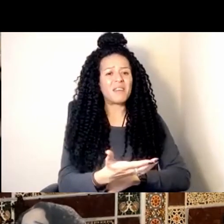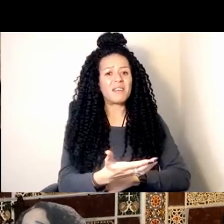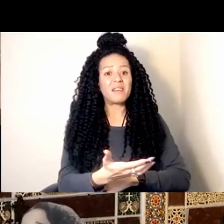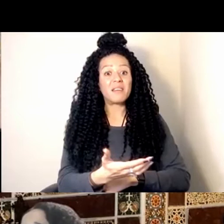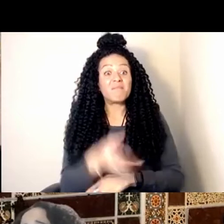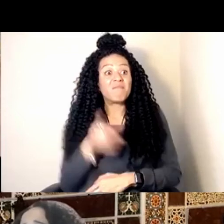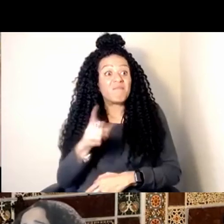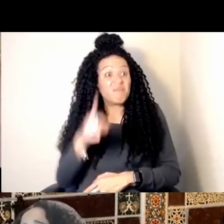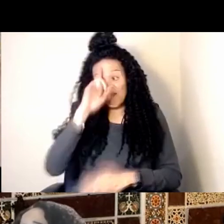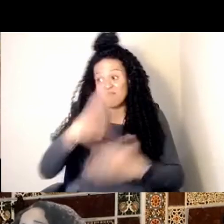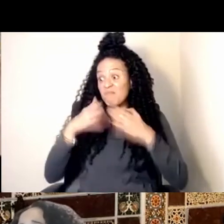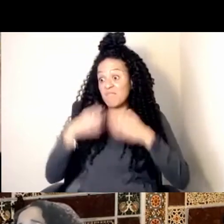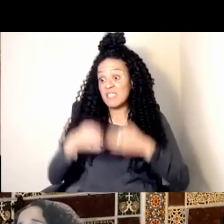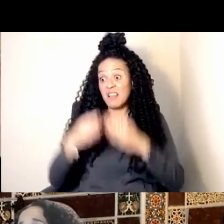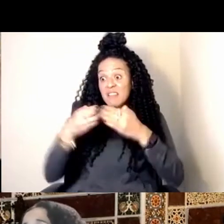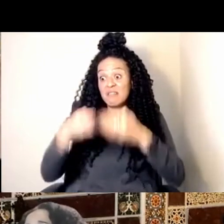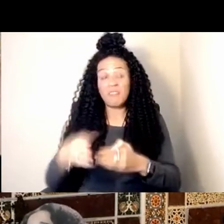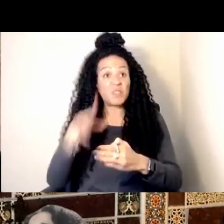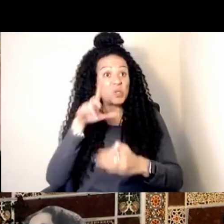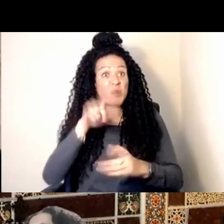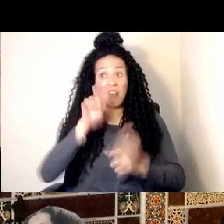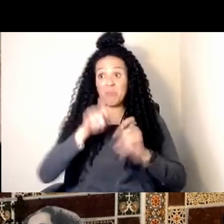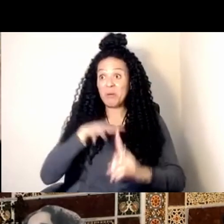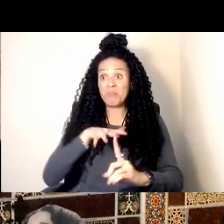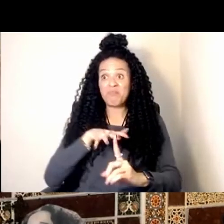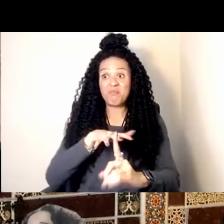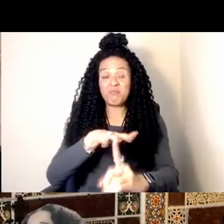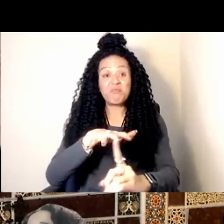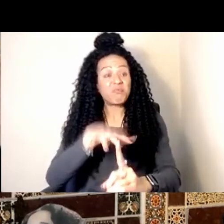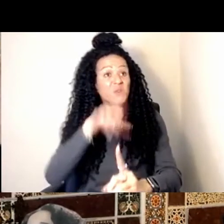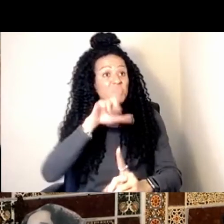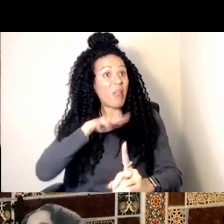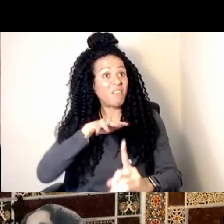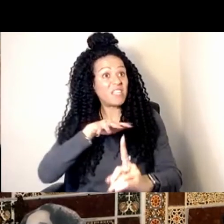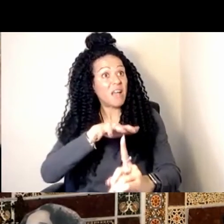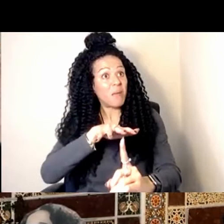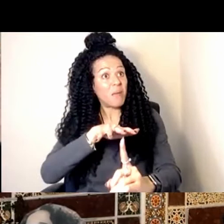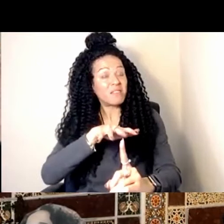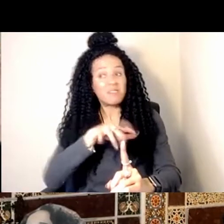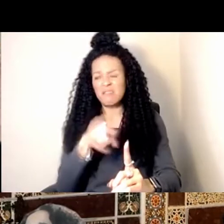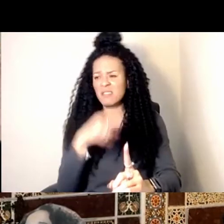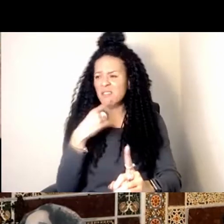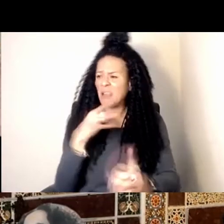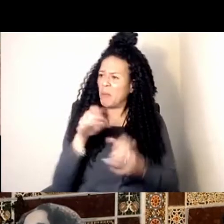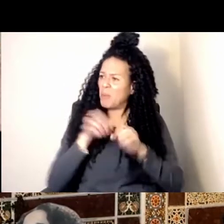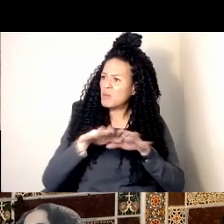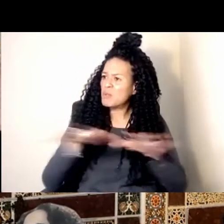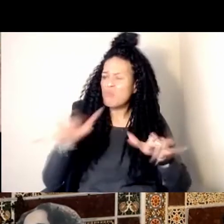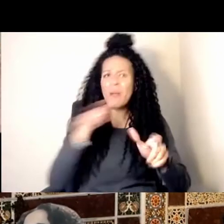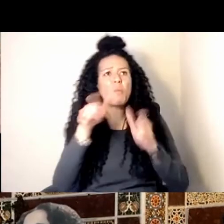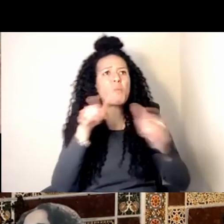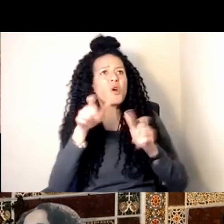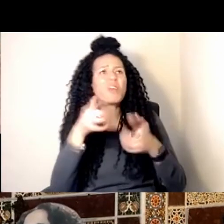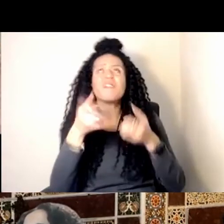just set sail with 12 followers. 12 disciples. Perhaps he just wanted to spread the word of God